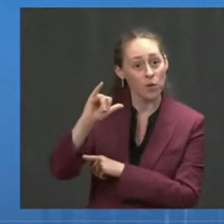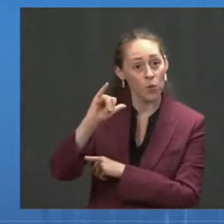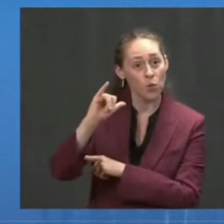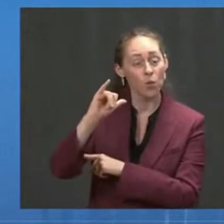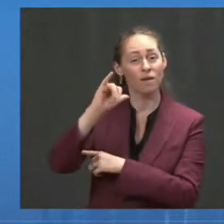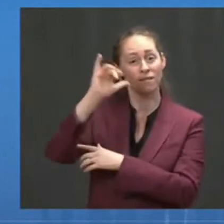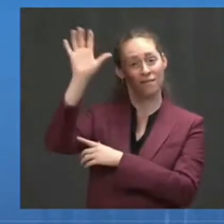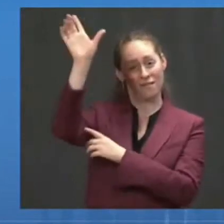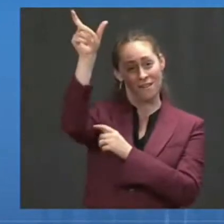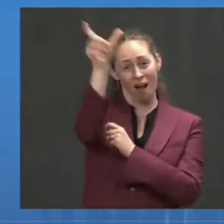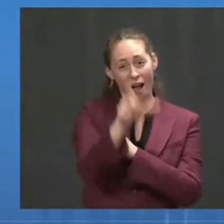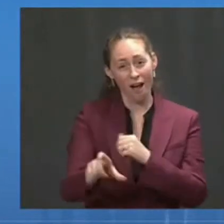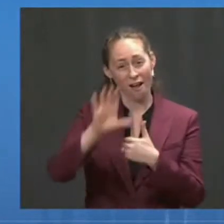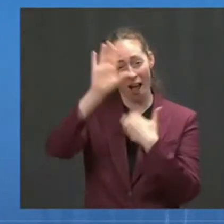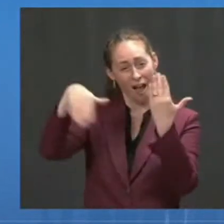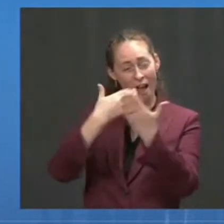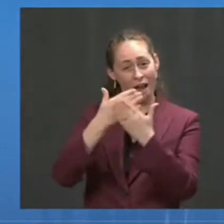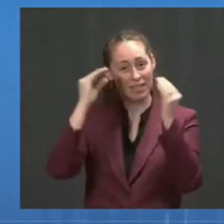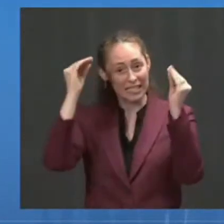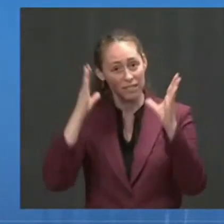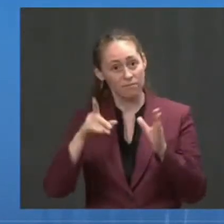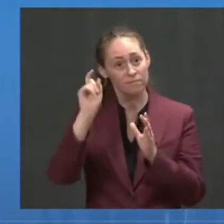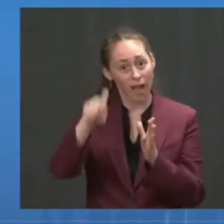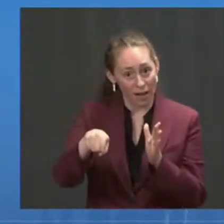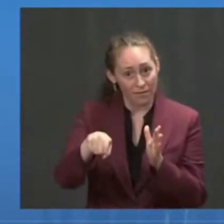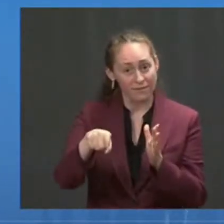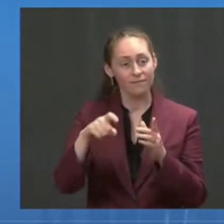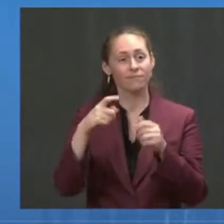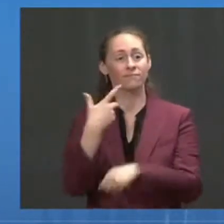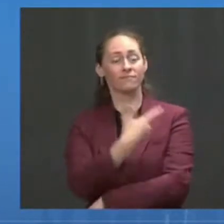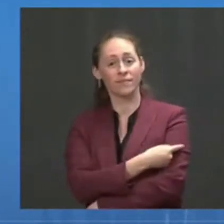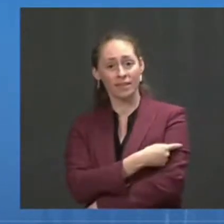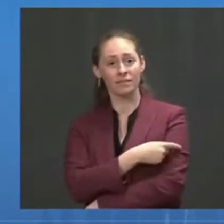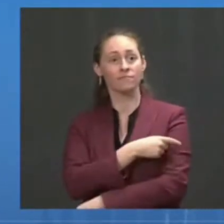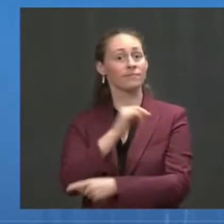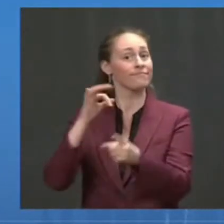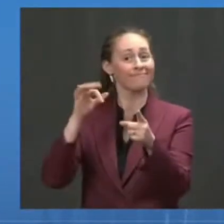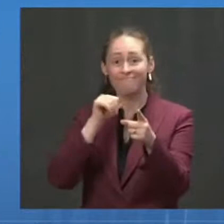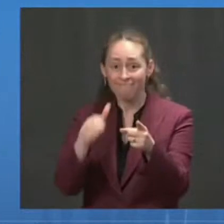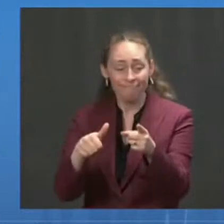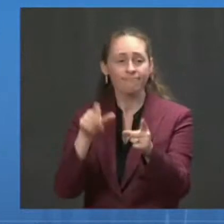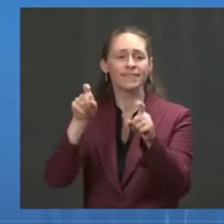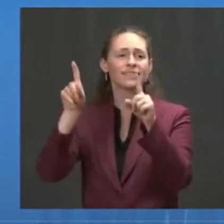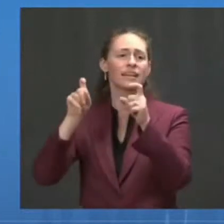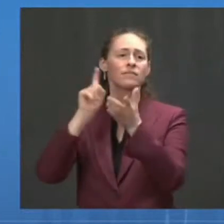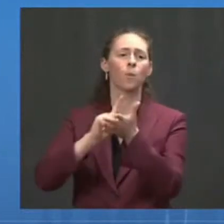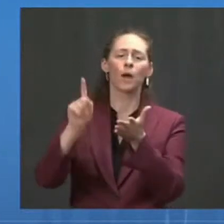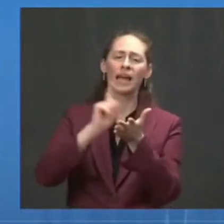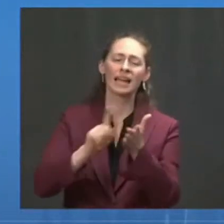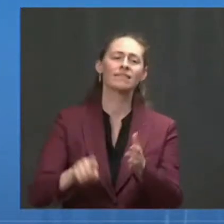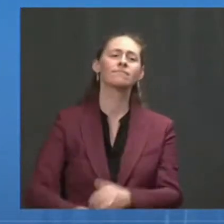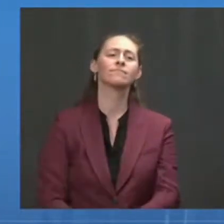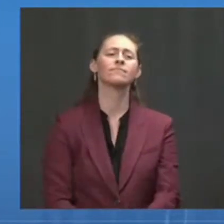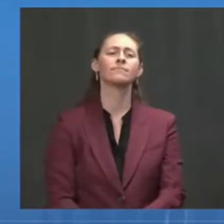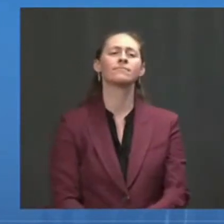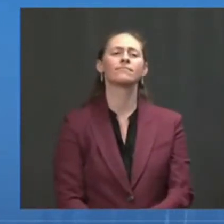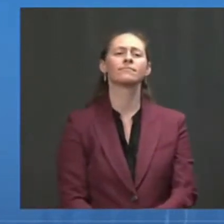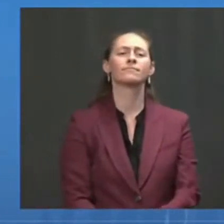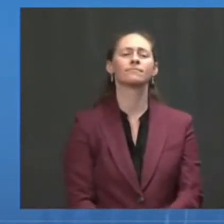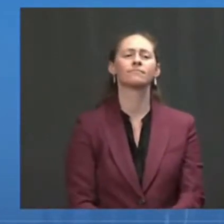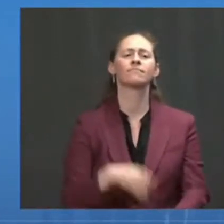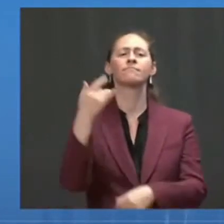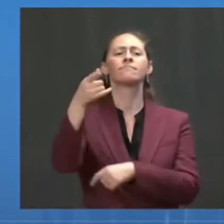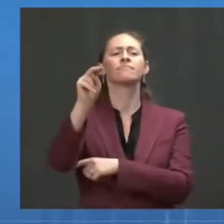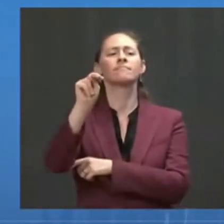or tested weekly. And the NEA and the AFT, two of the largest unions